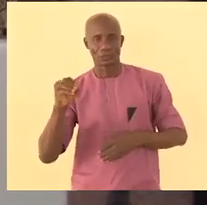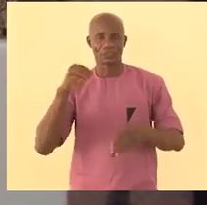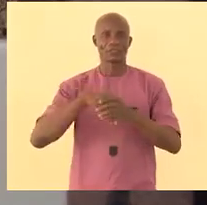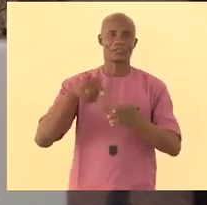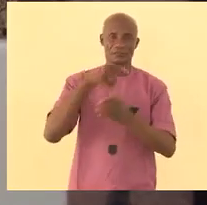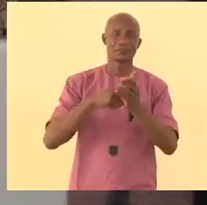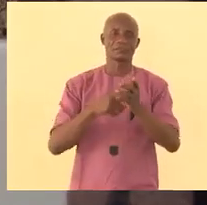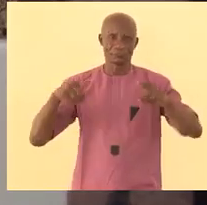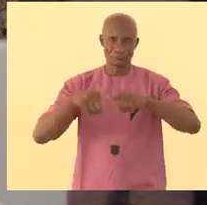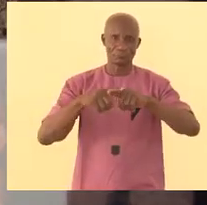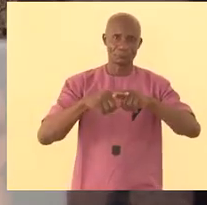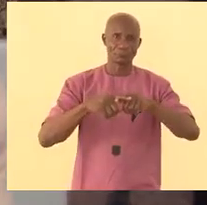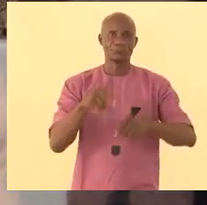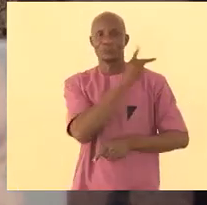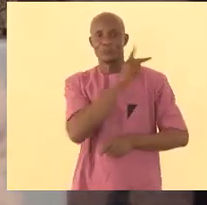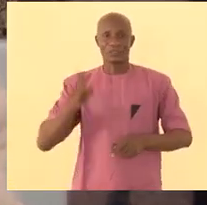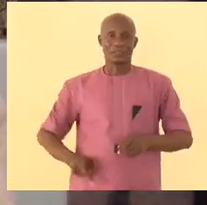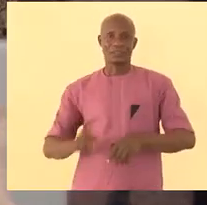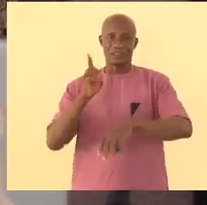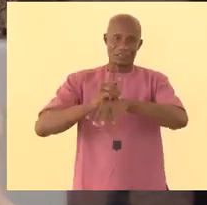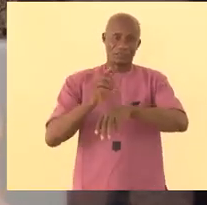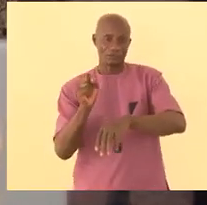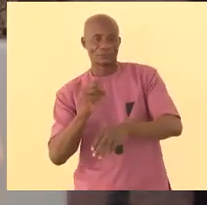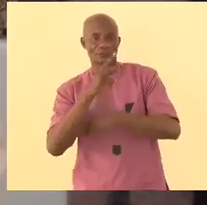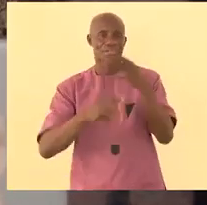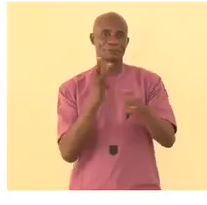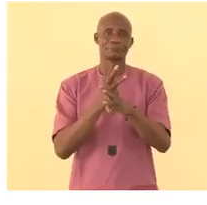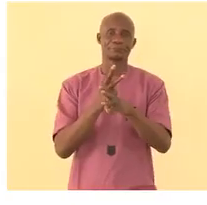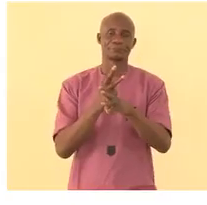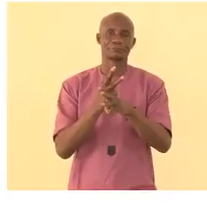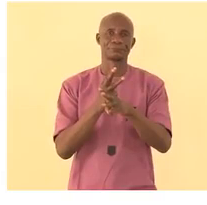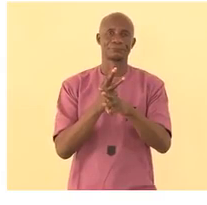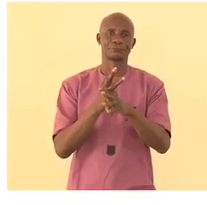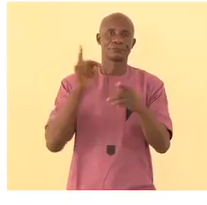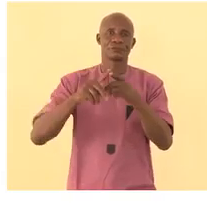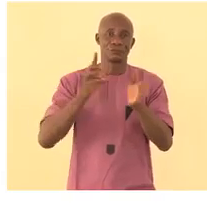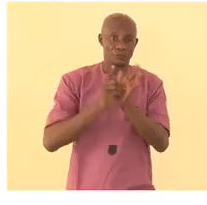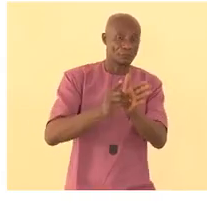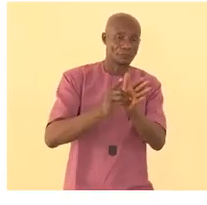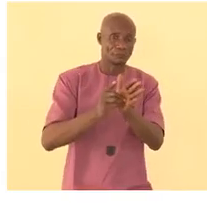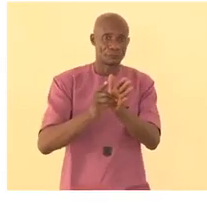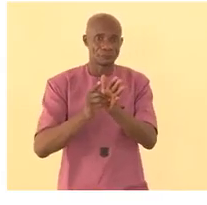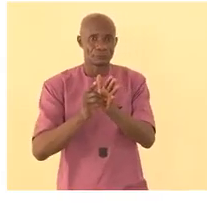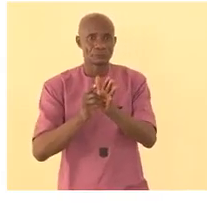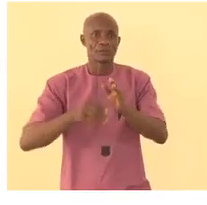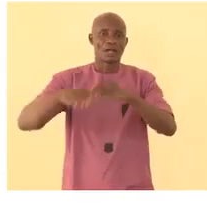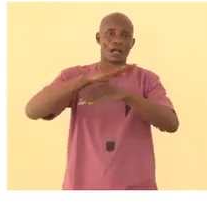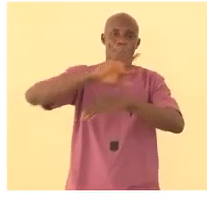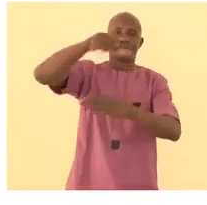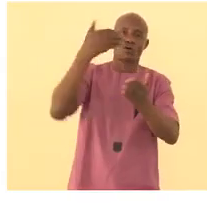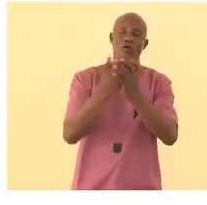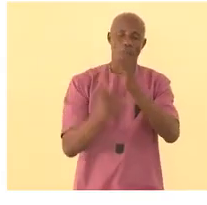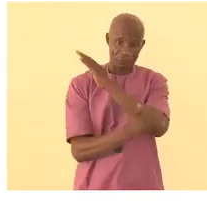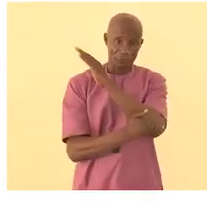the context of the conflict of the kingdoms of the world, the Pope instituted this feast to demonstrate that above